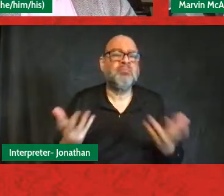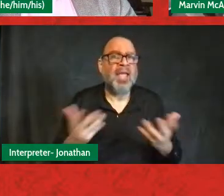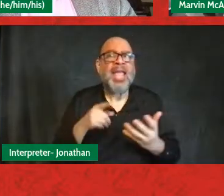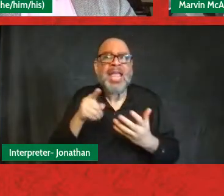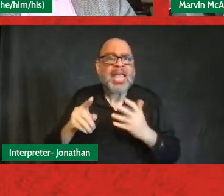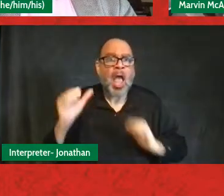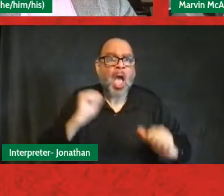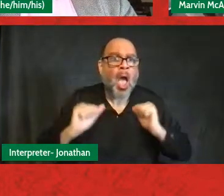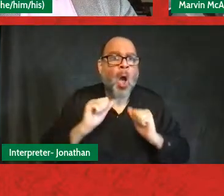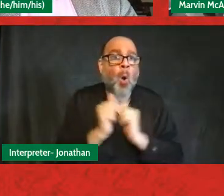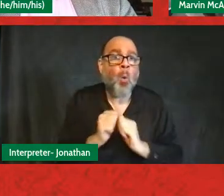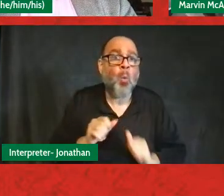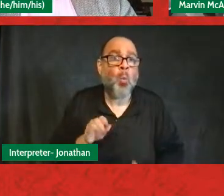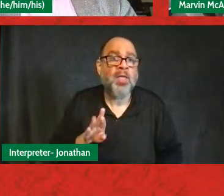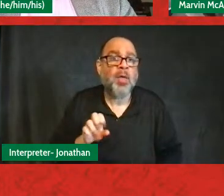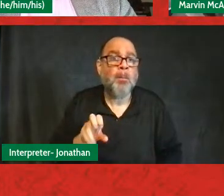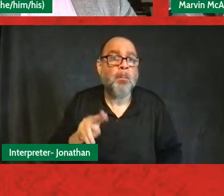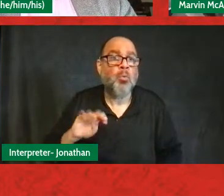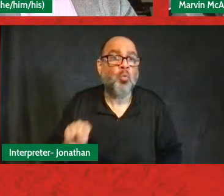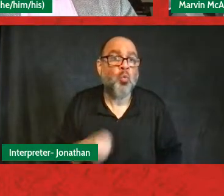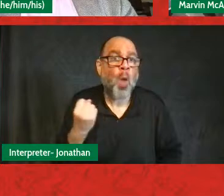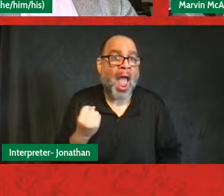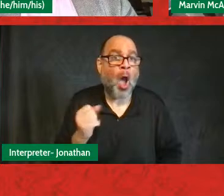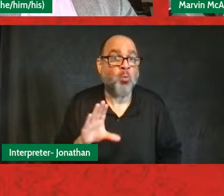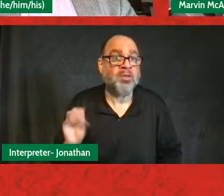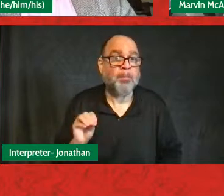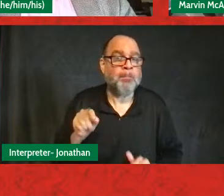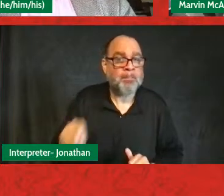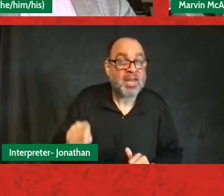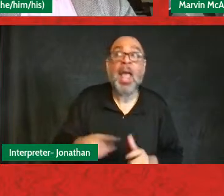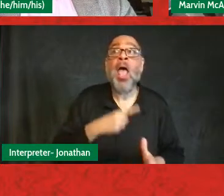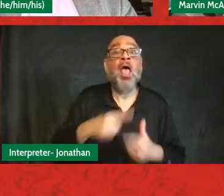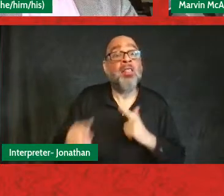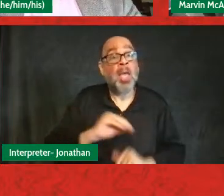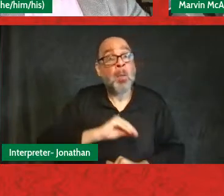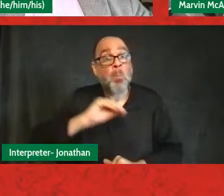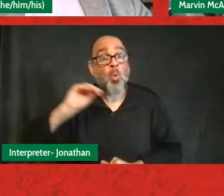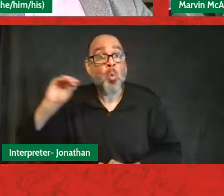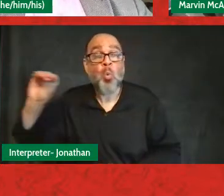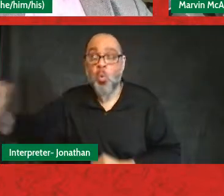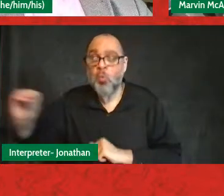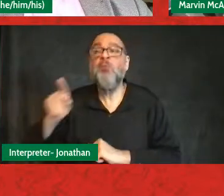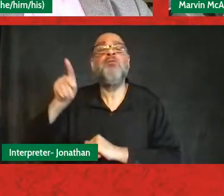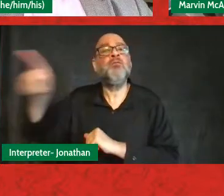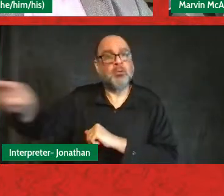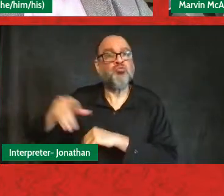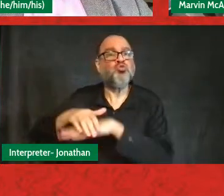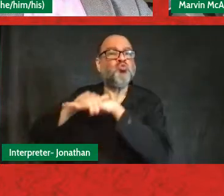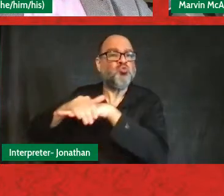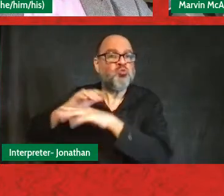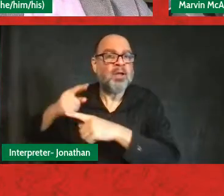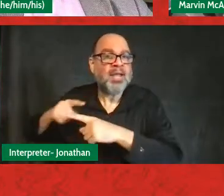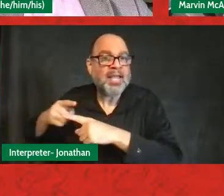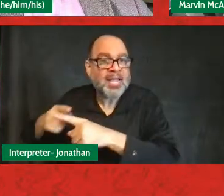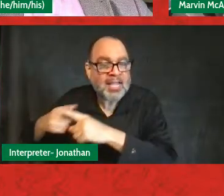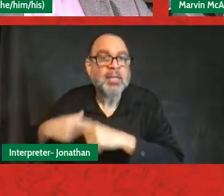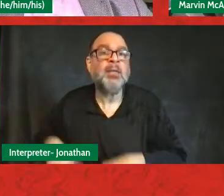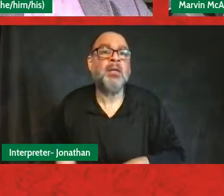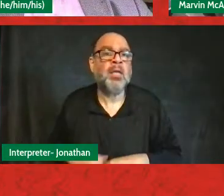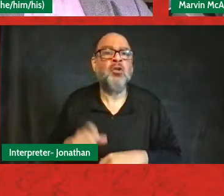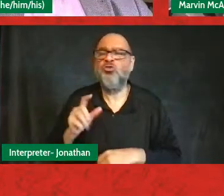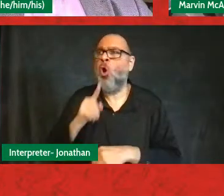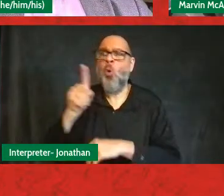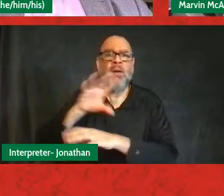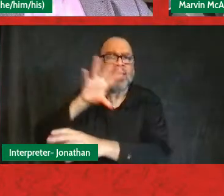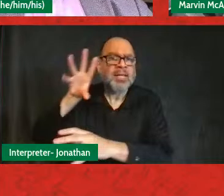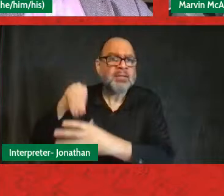over to England, and what does he do? And a good person to look at for the Ira Aldridge stuff is Bern Lindsforce, does excellent